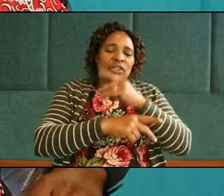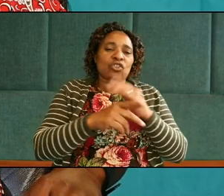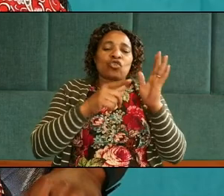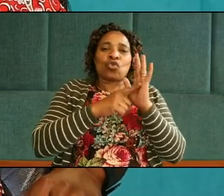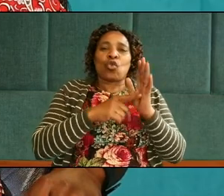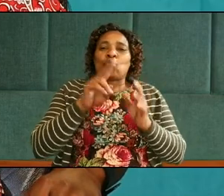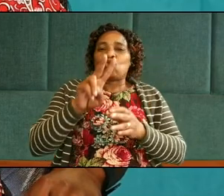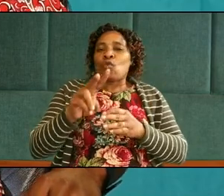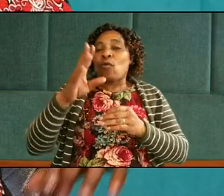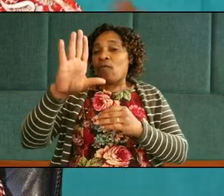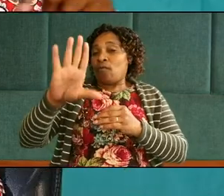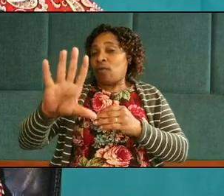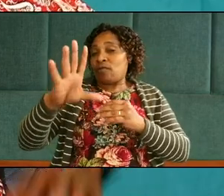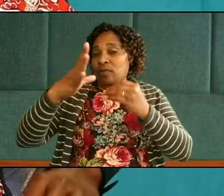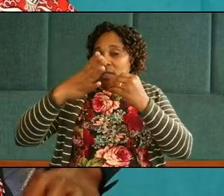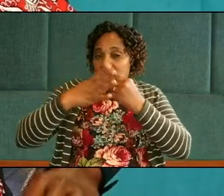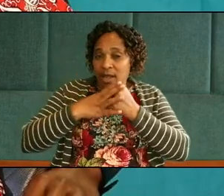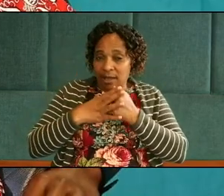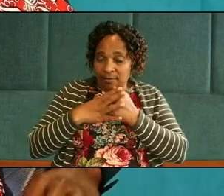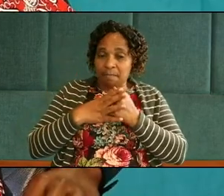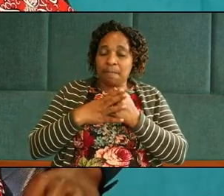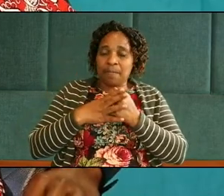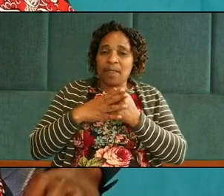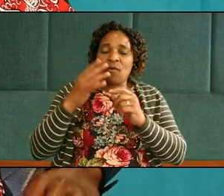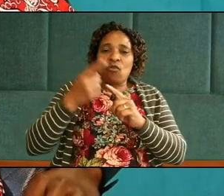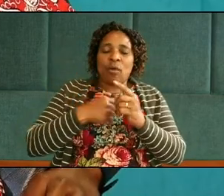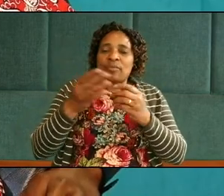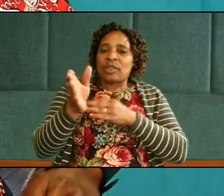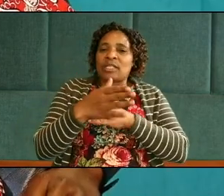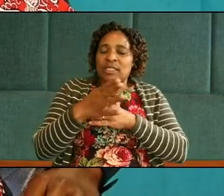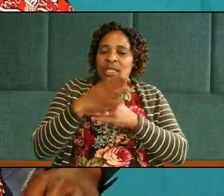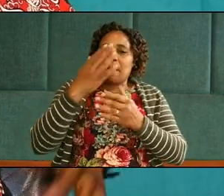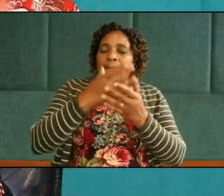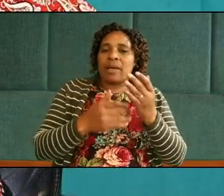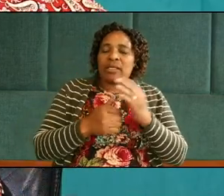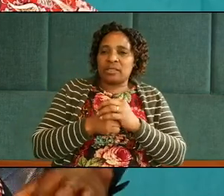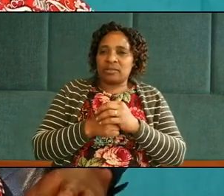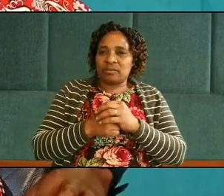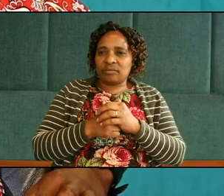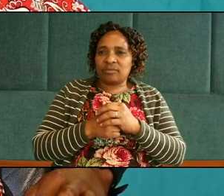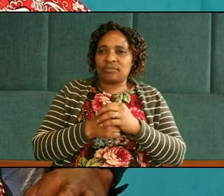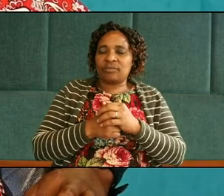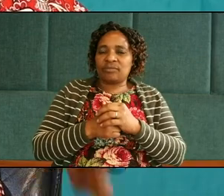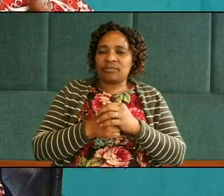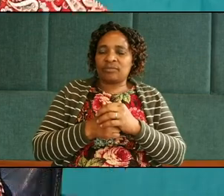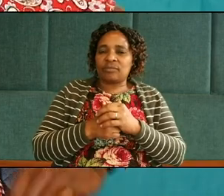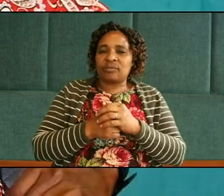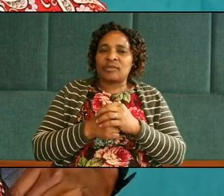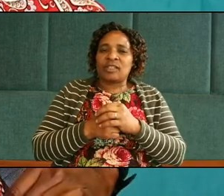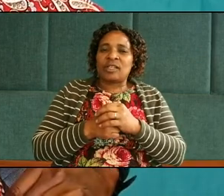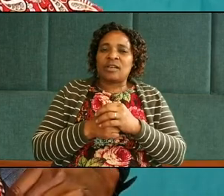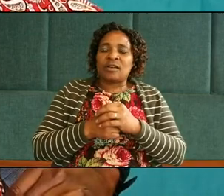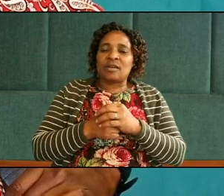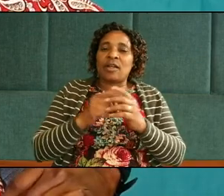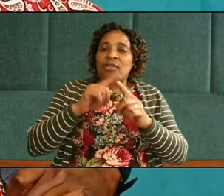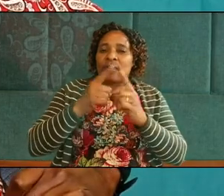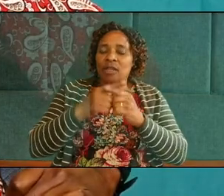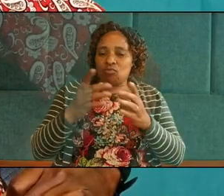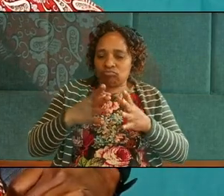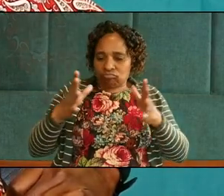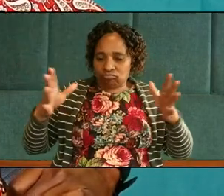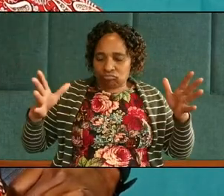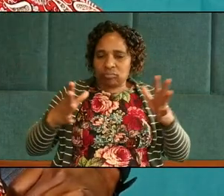page 259. I don't know if you can just read it from the Thursday part there. There's a little quote, and then perhaps just expound on